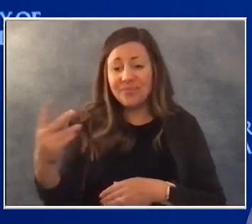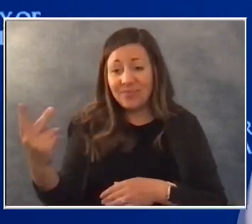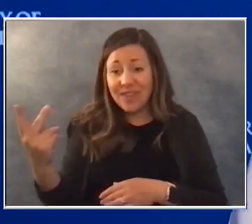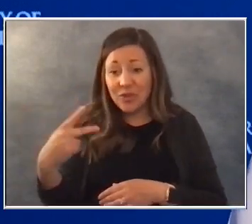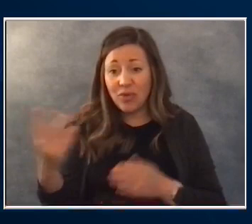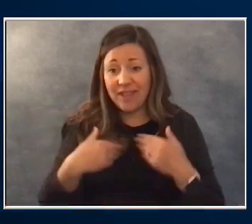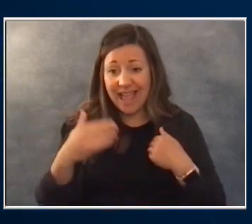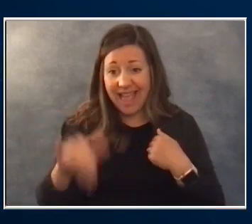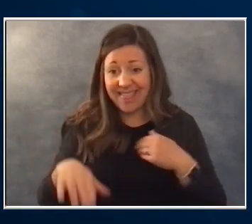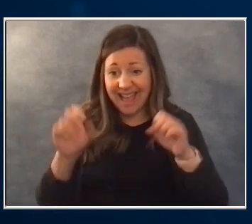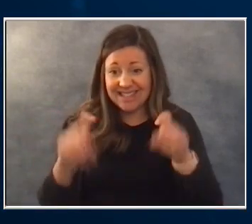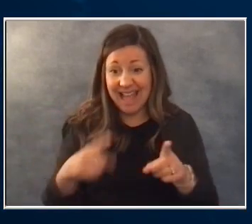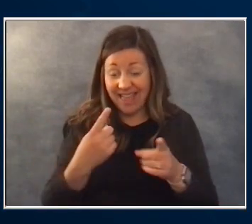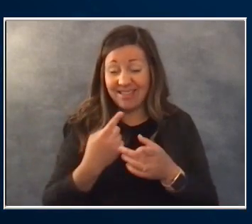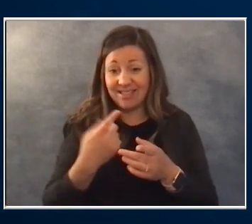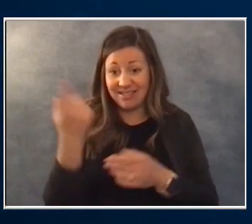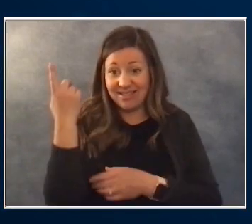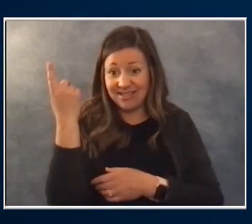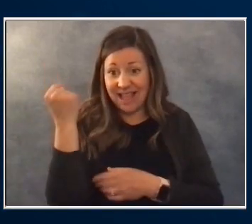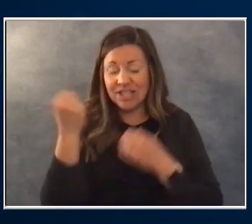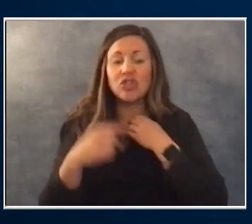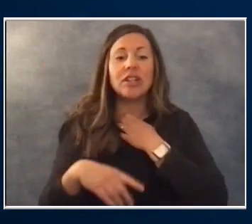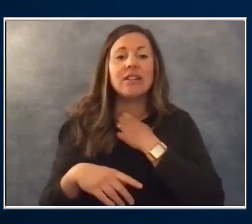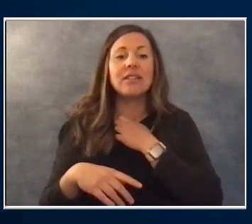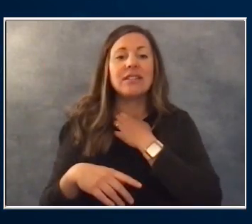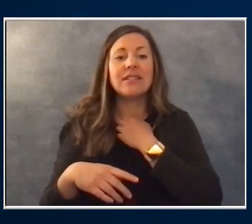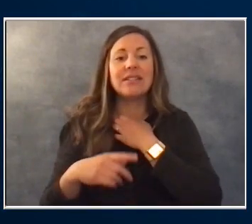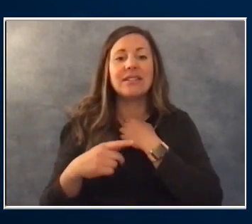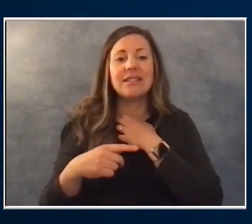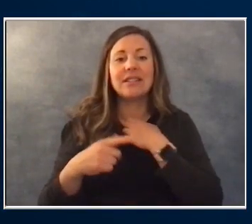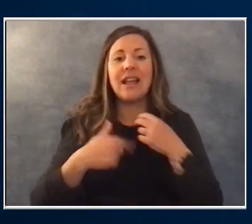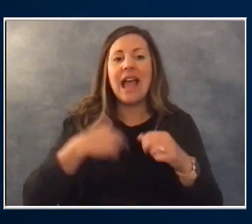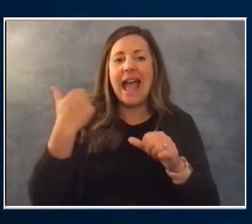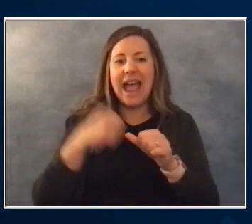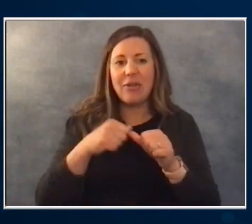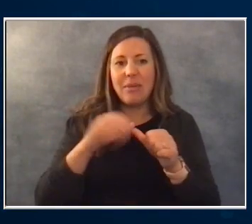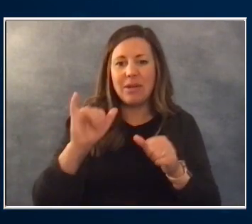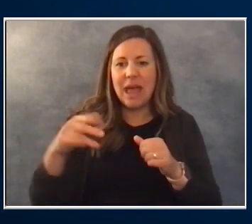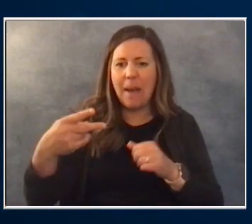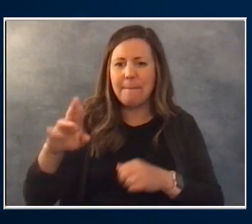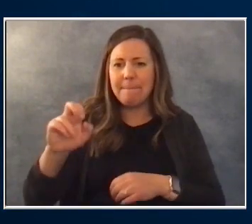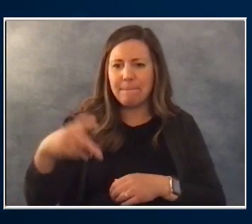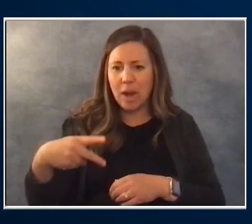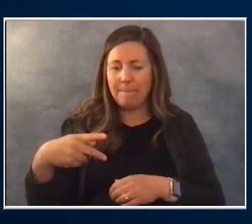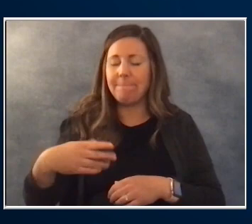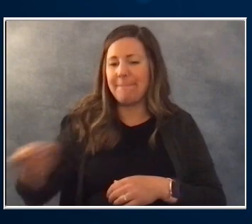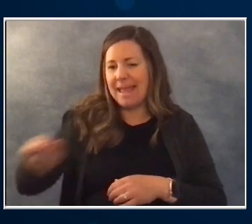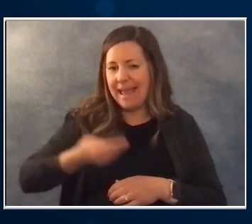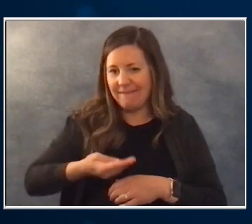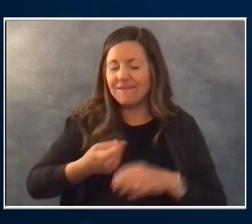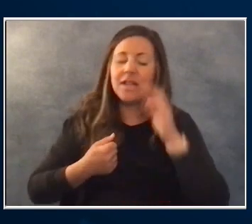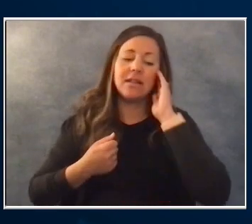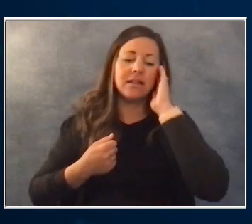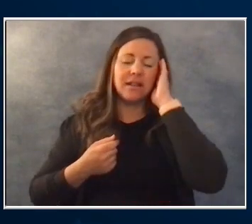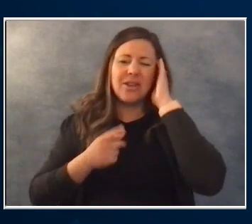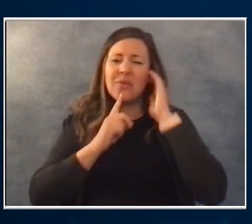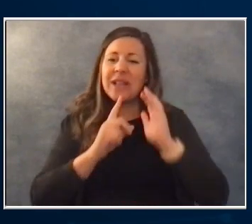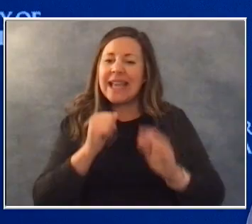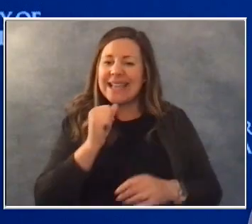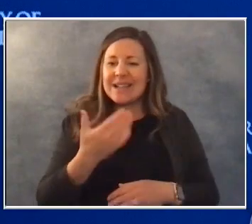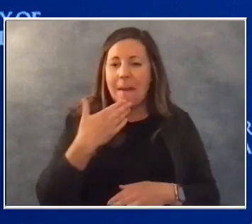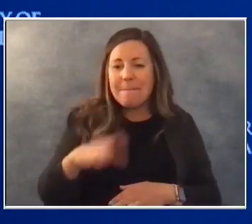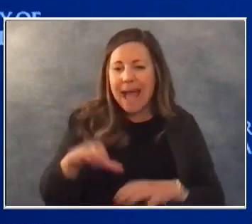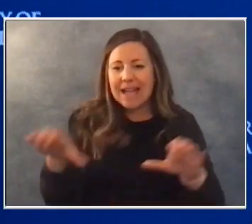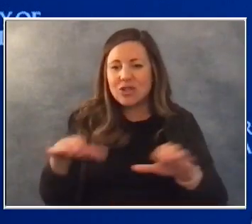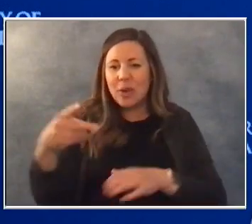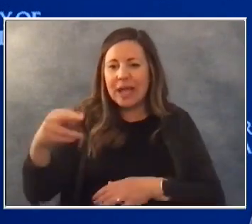year. The colon prep that Dr. Ashcraft gave us, or gave me, it's not so bad doing the prep itself. It's the